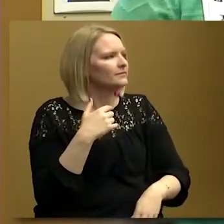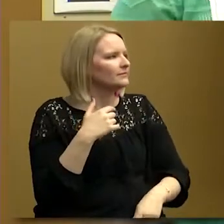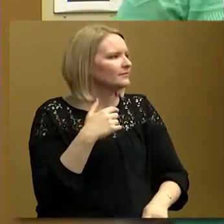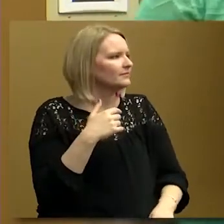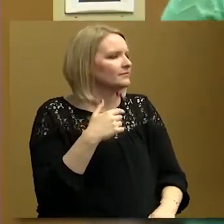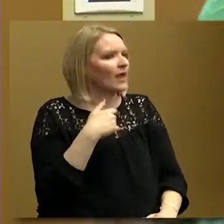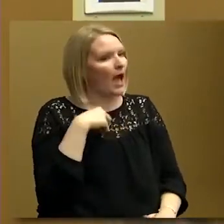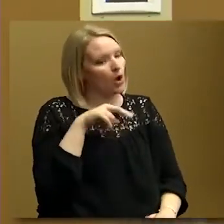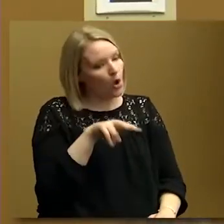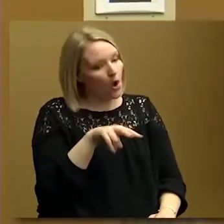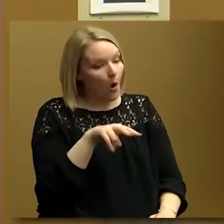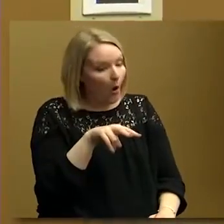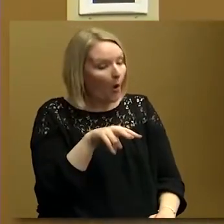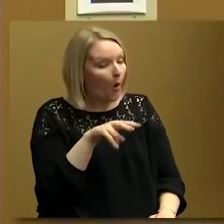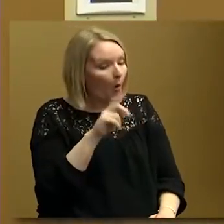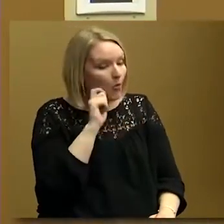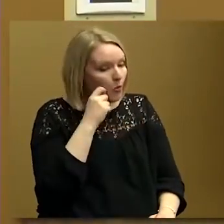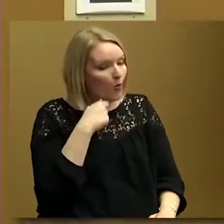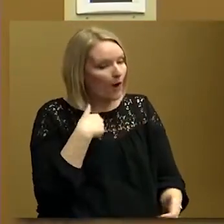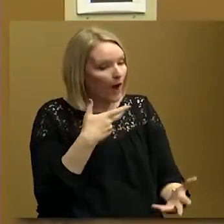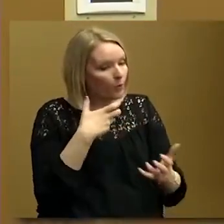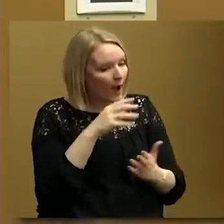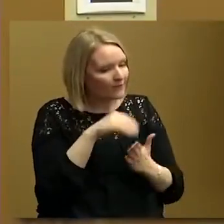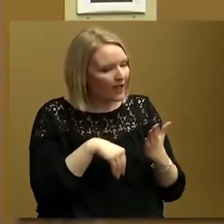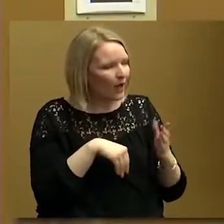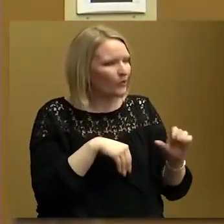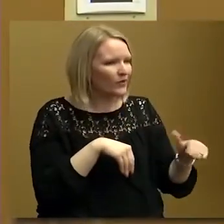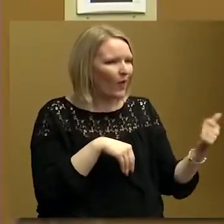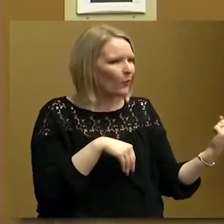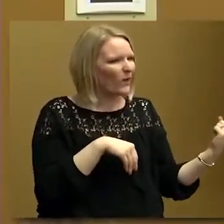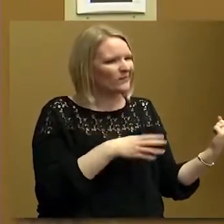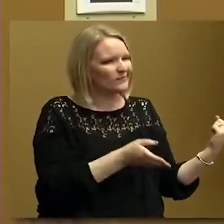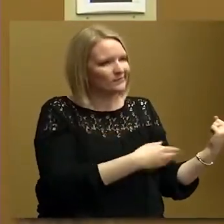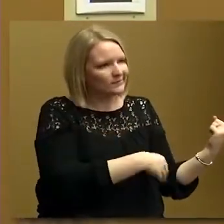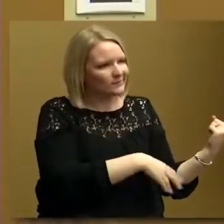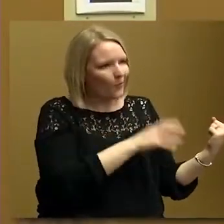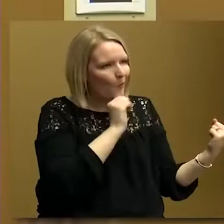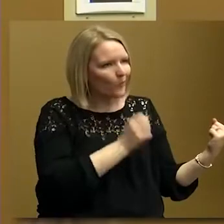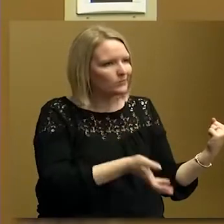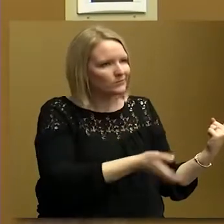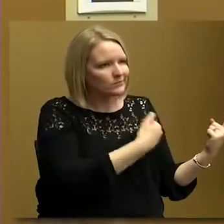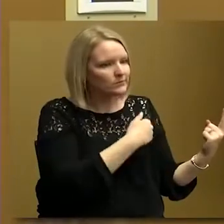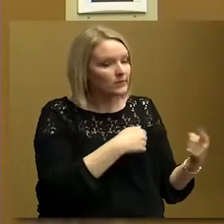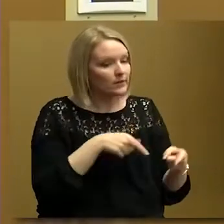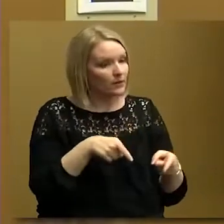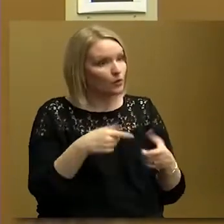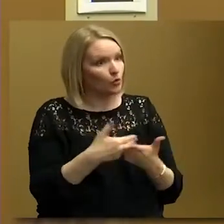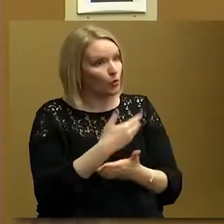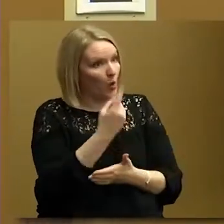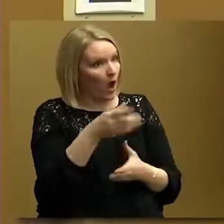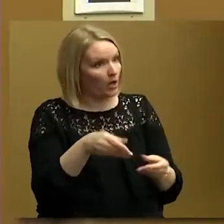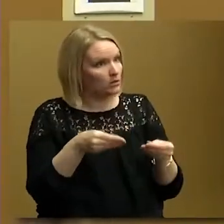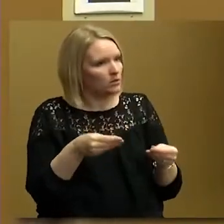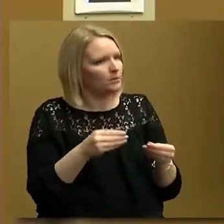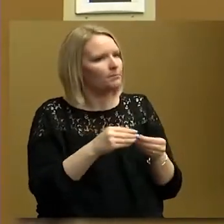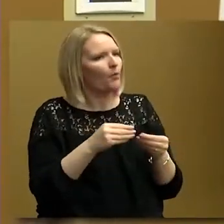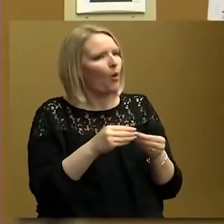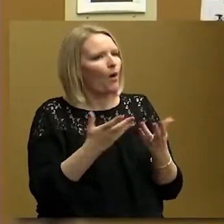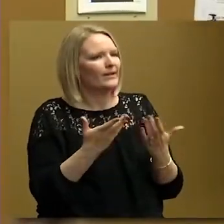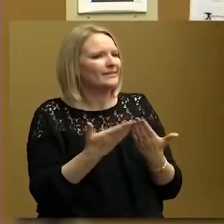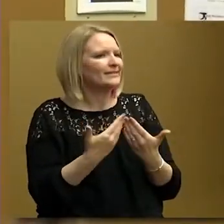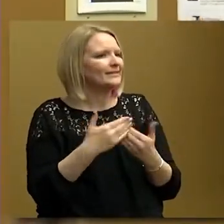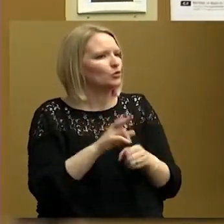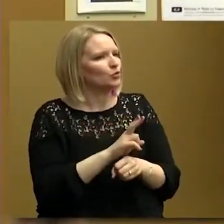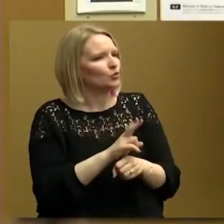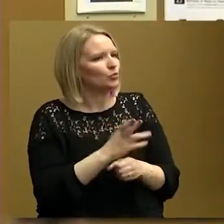makes me want to do it much more than this one. This one was like, whoa. This one is a little more